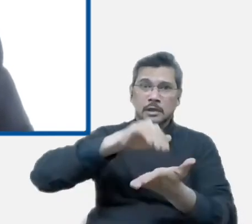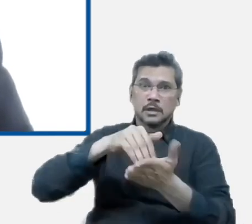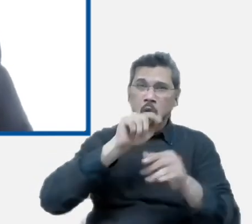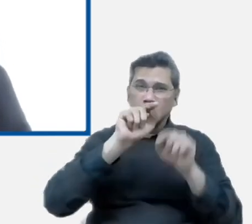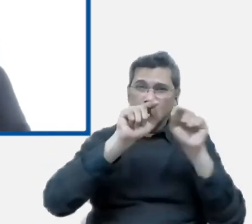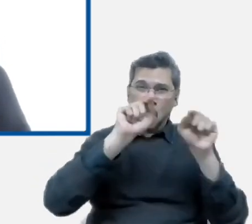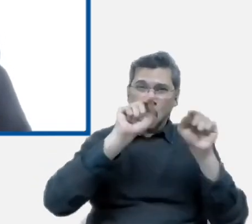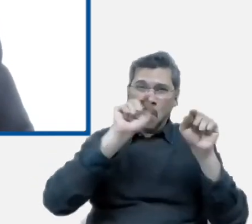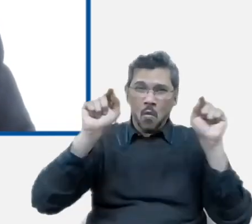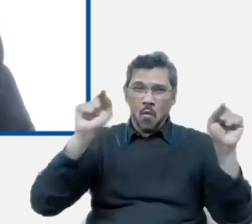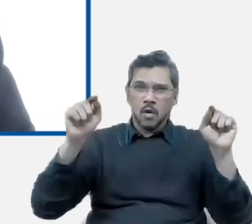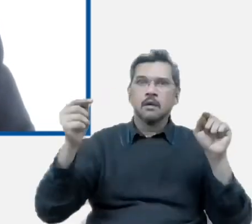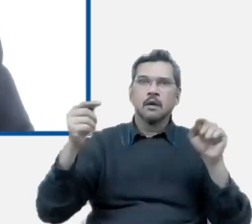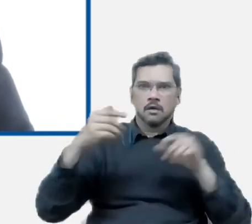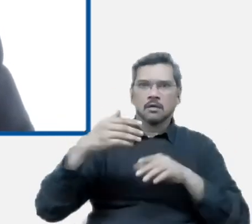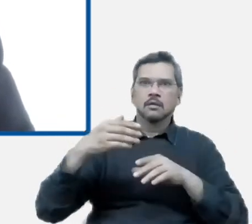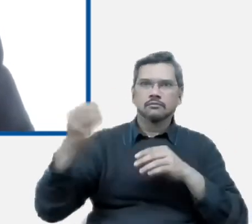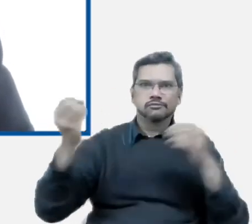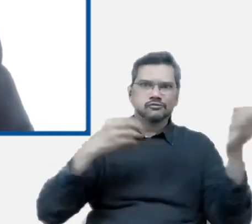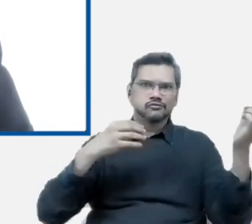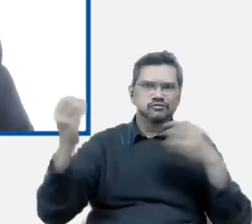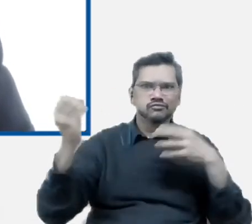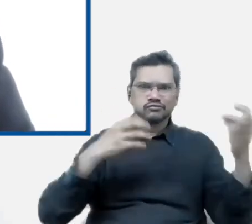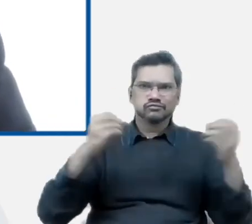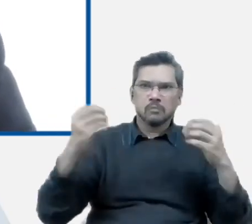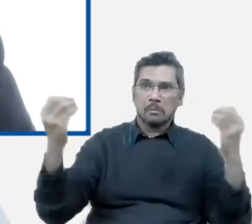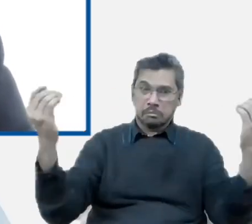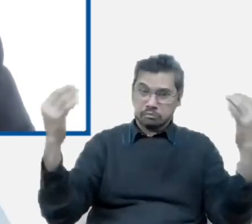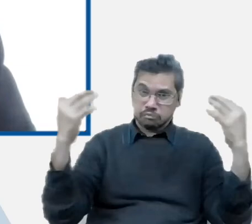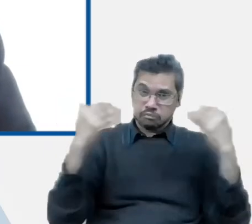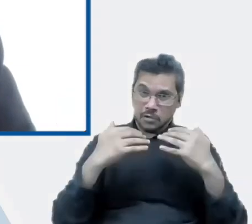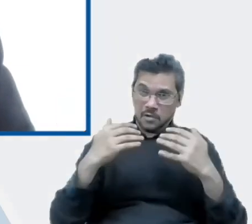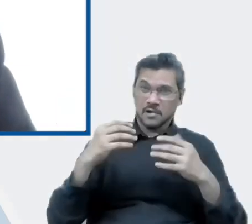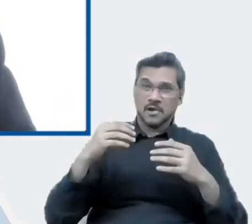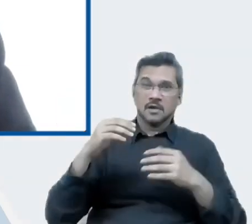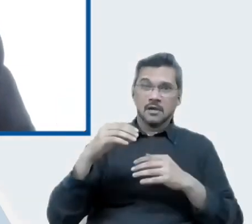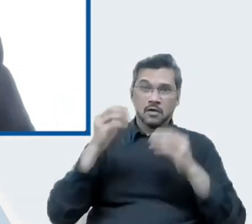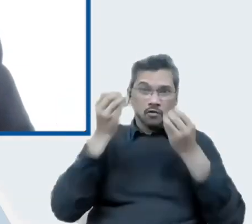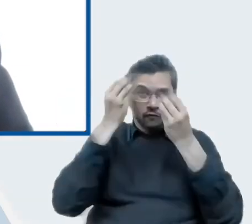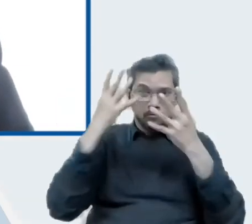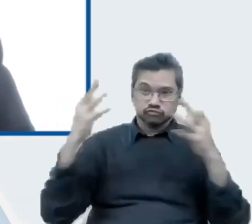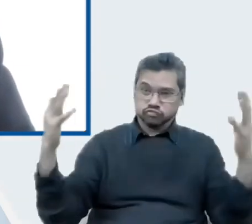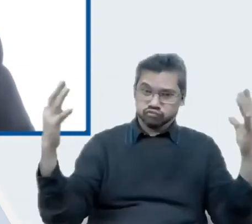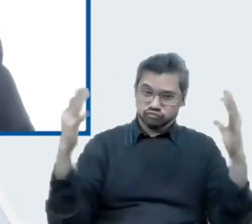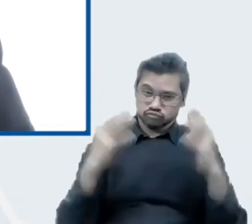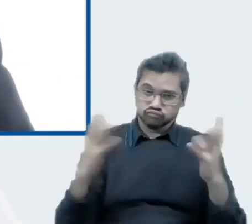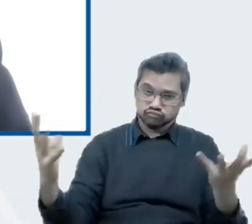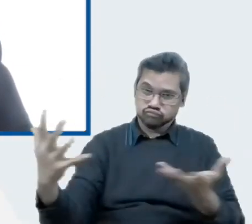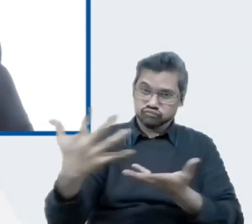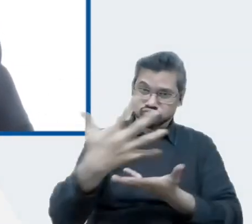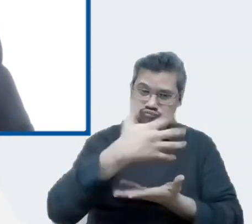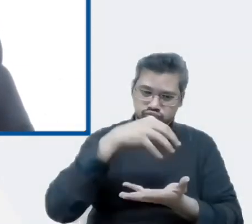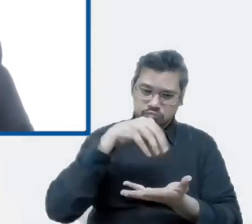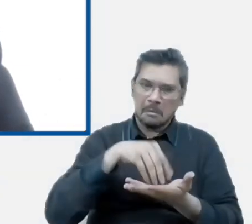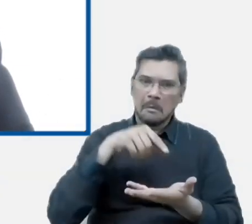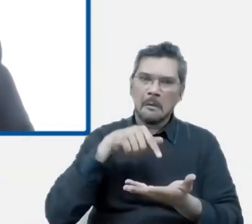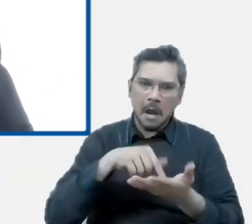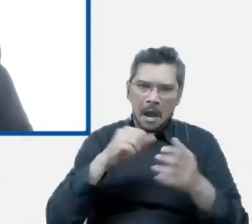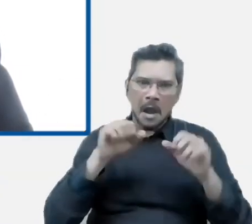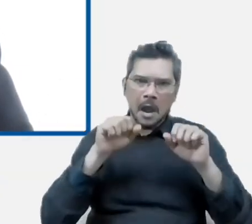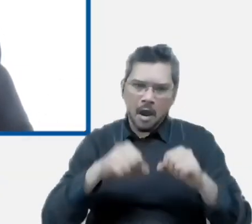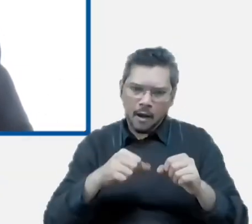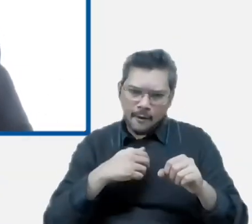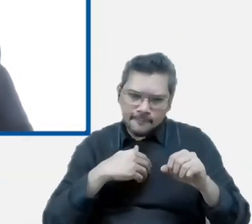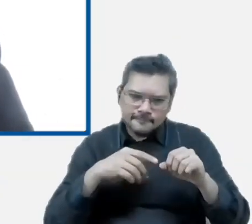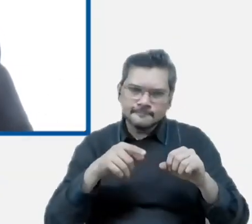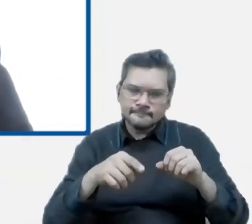work, and also blending with satellite products, which is very important in terms of improving the